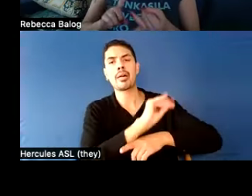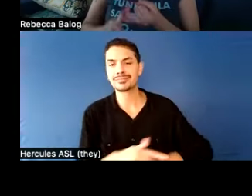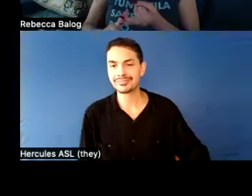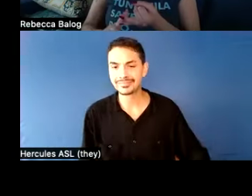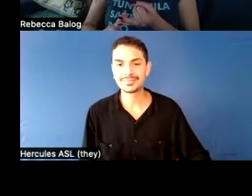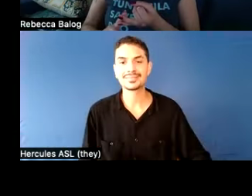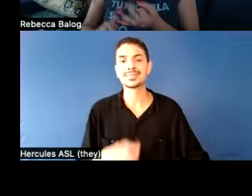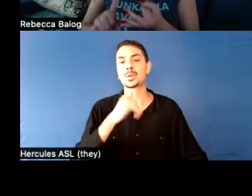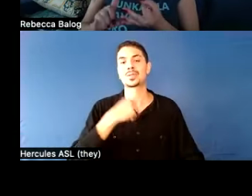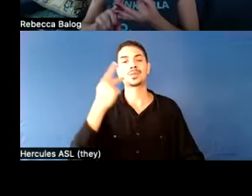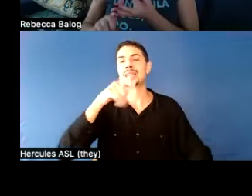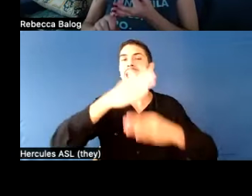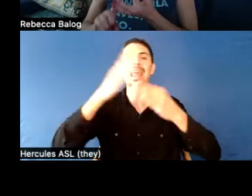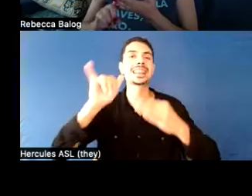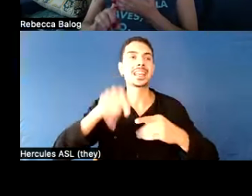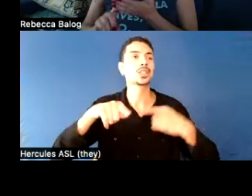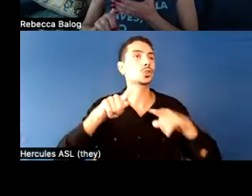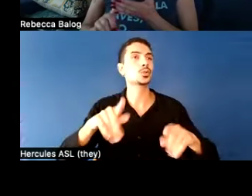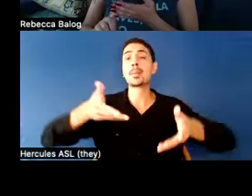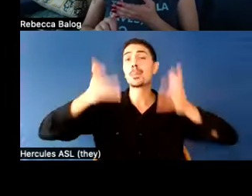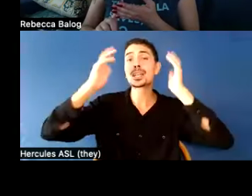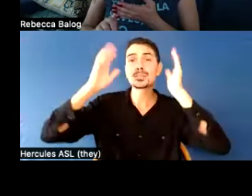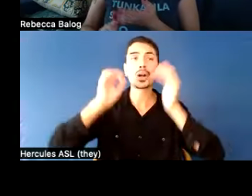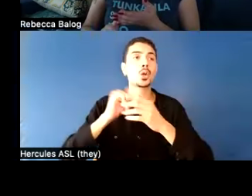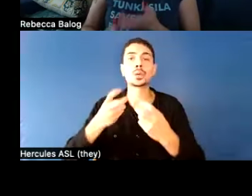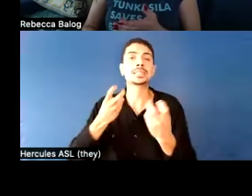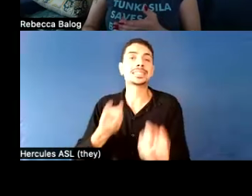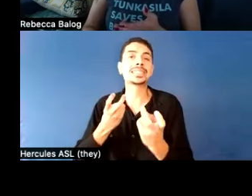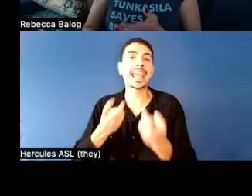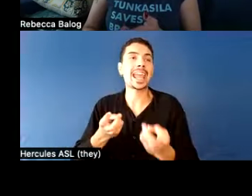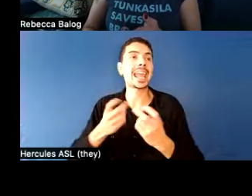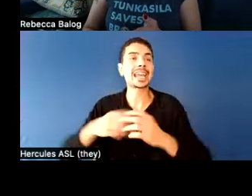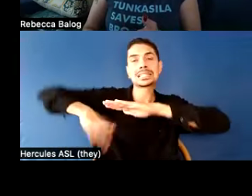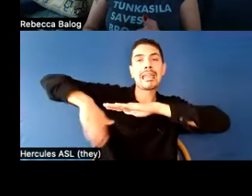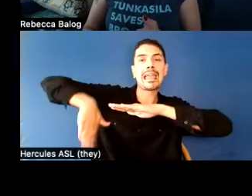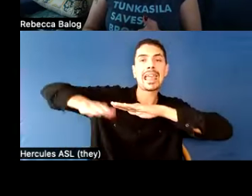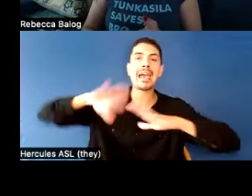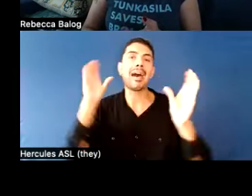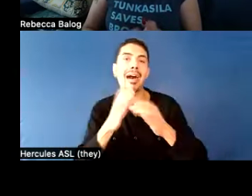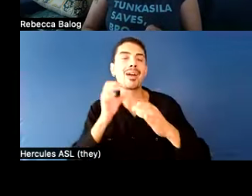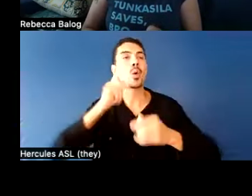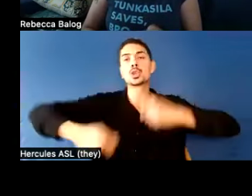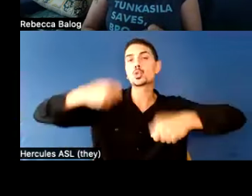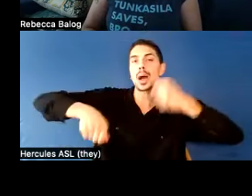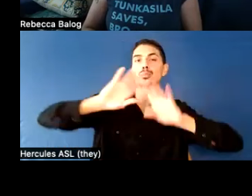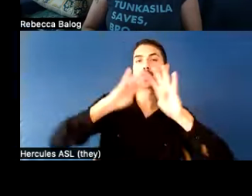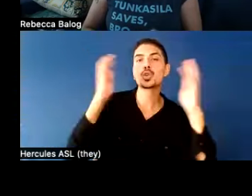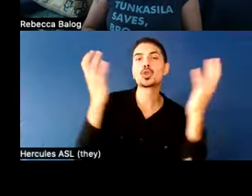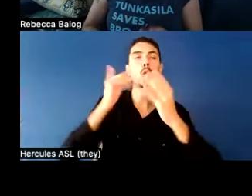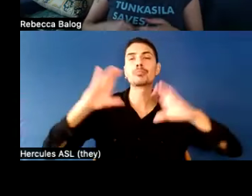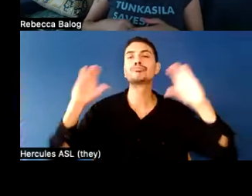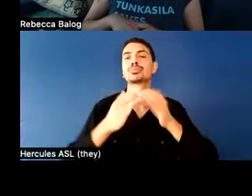in rodeos, at basketball or skate jams. We need to start holding folks accountable. And that means no